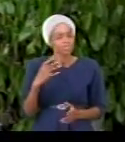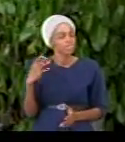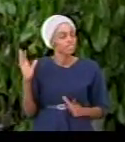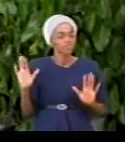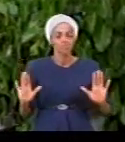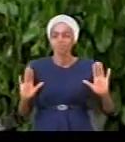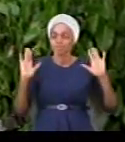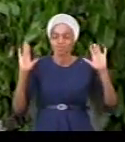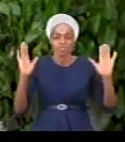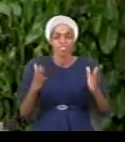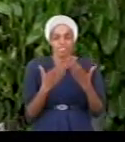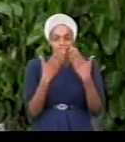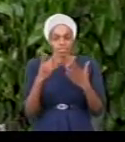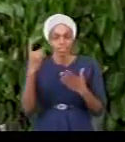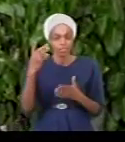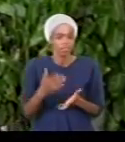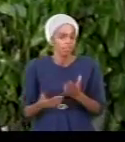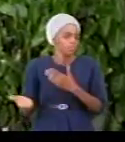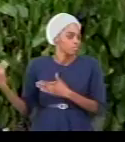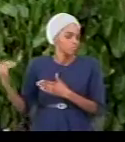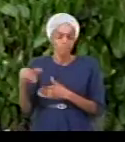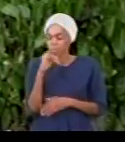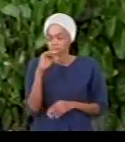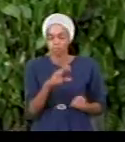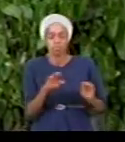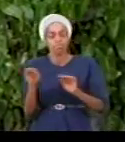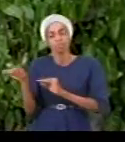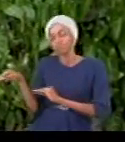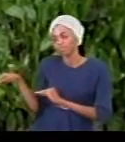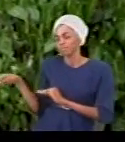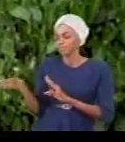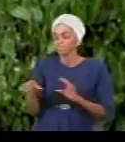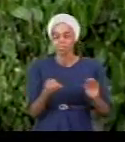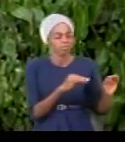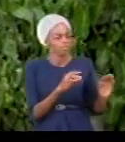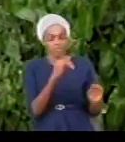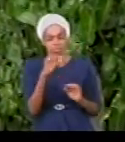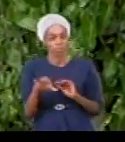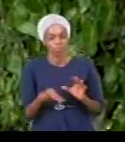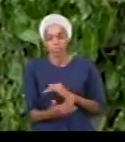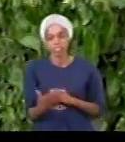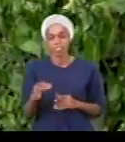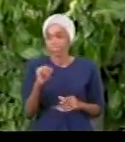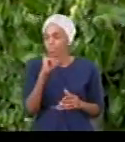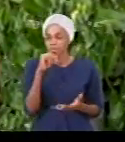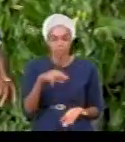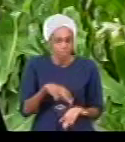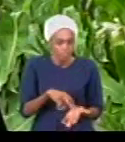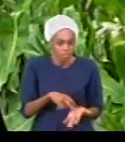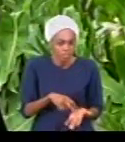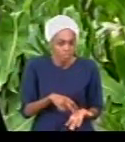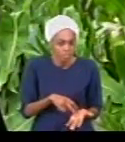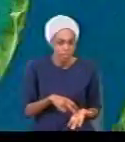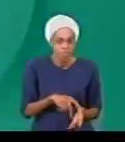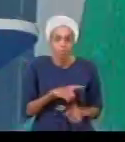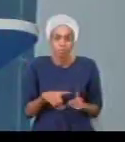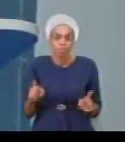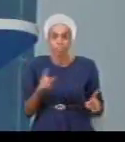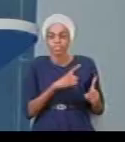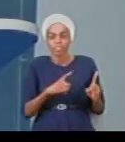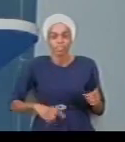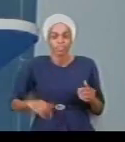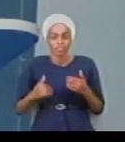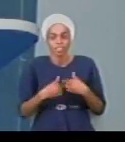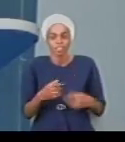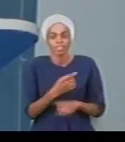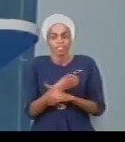cannot do anything. I cannot stand up. Thank God that the Lord have delivered me. Praise the Lord. It is amazing. We